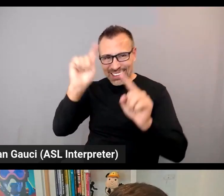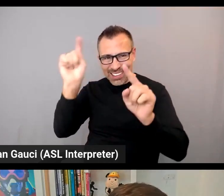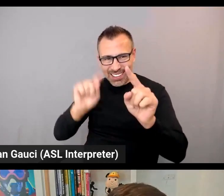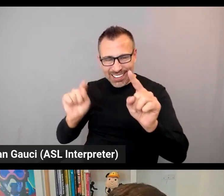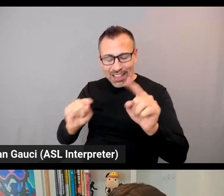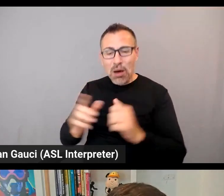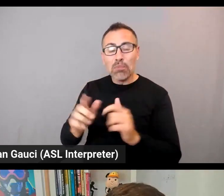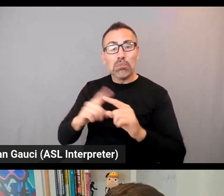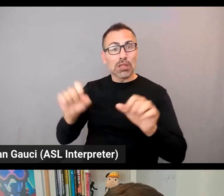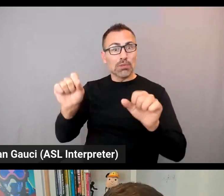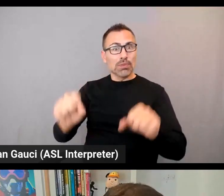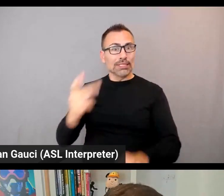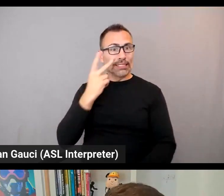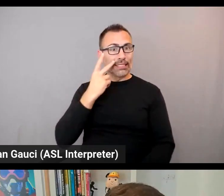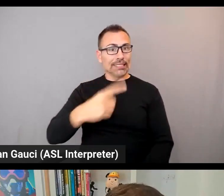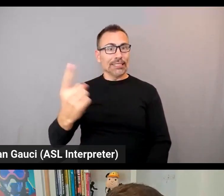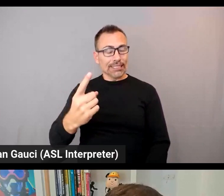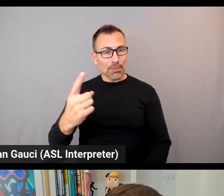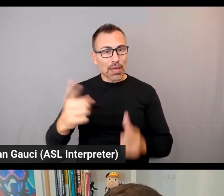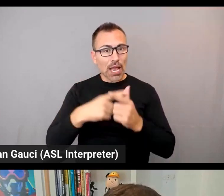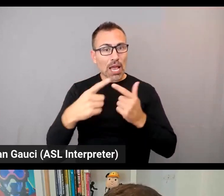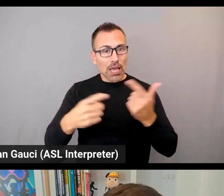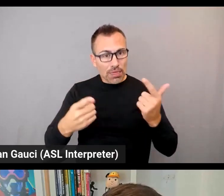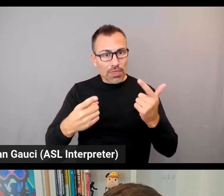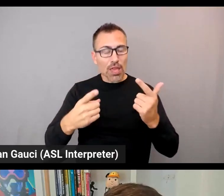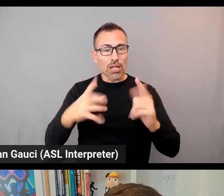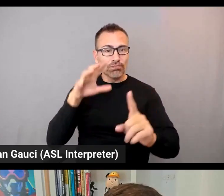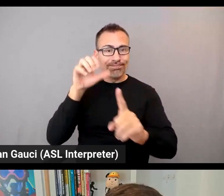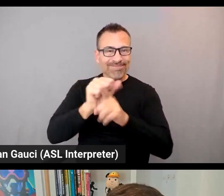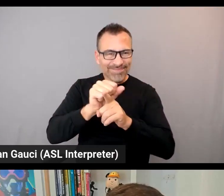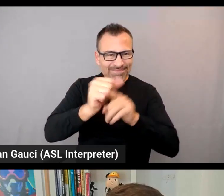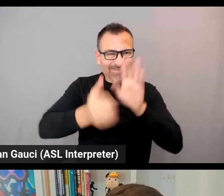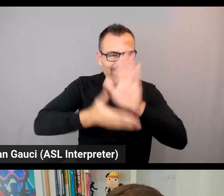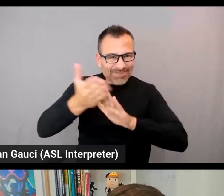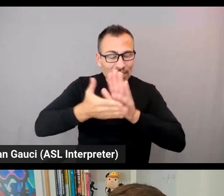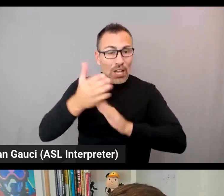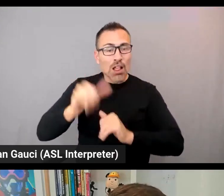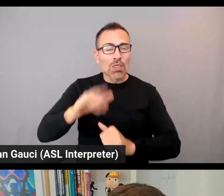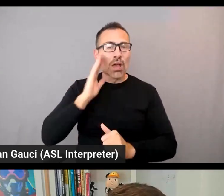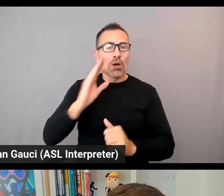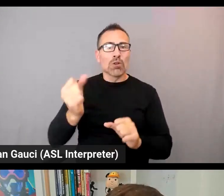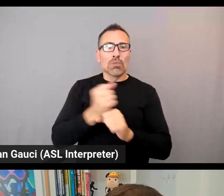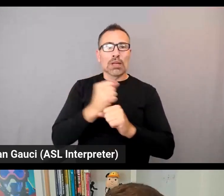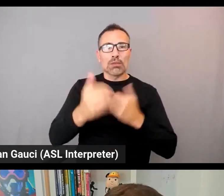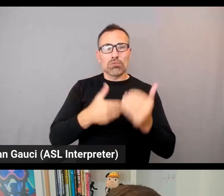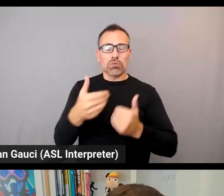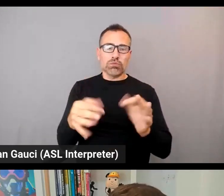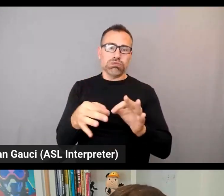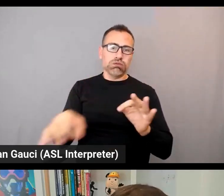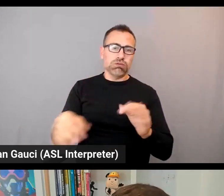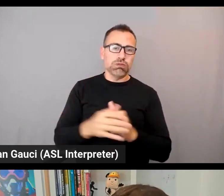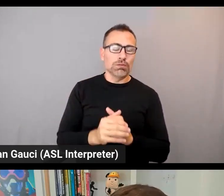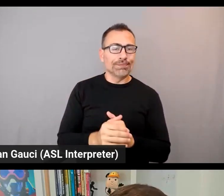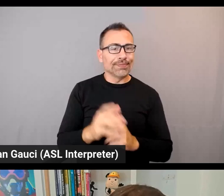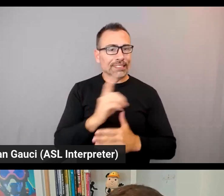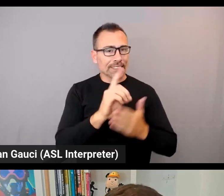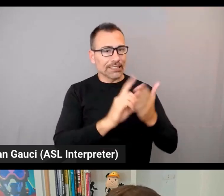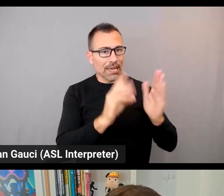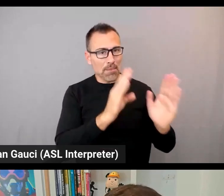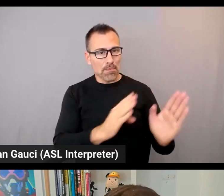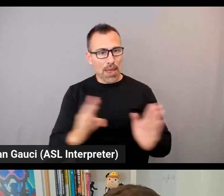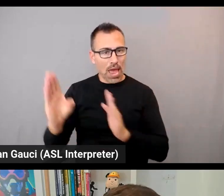on that is just going to simplify the whole process of designing some patterns that might work, or designing some infrastructure that might work,